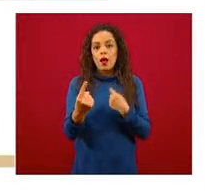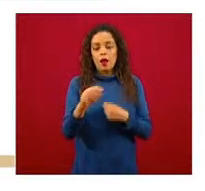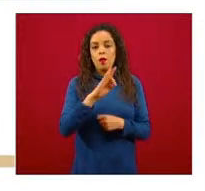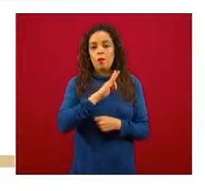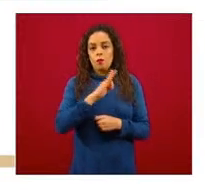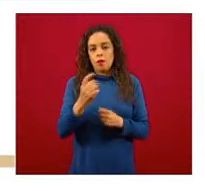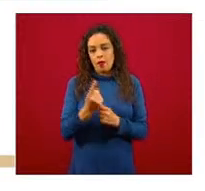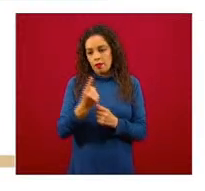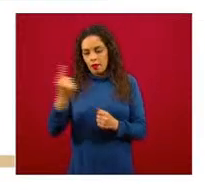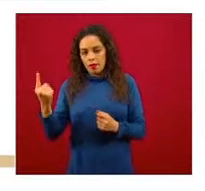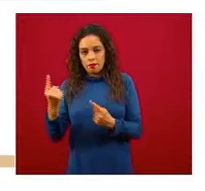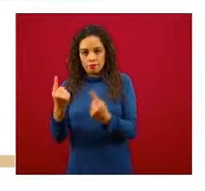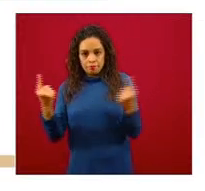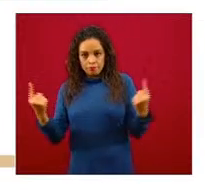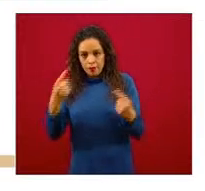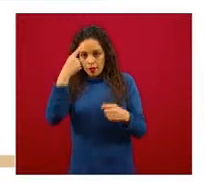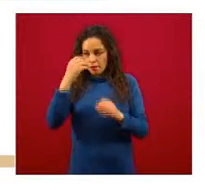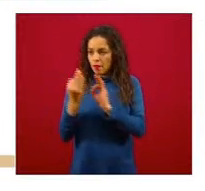you may